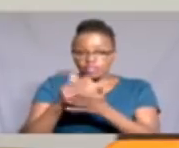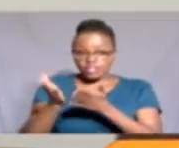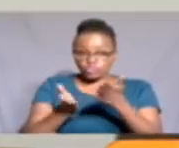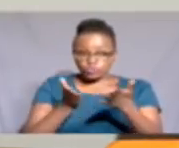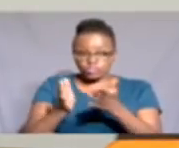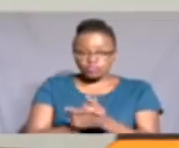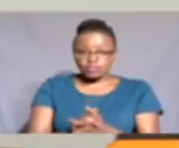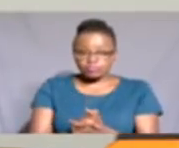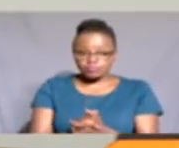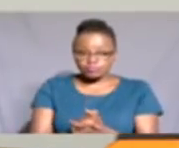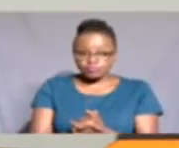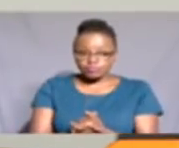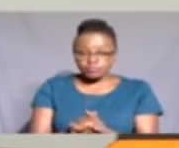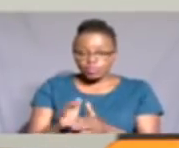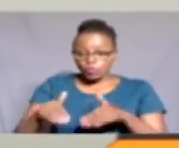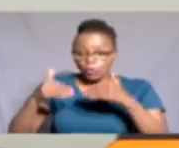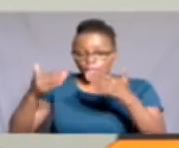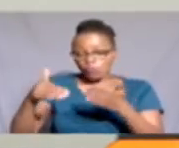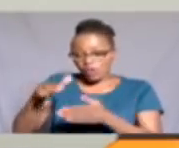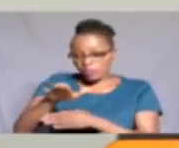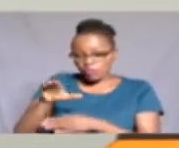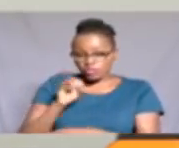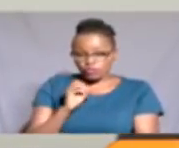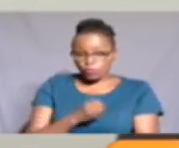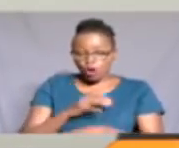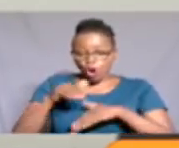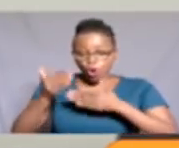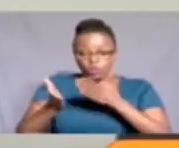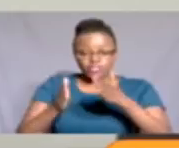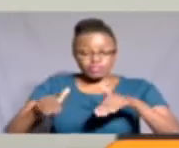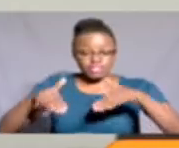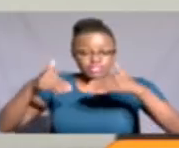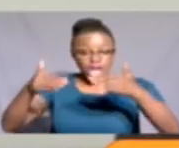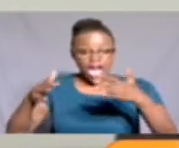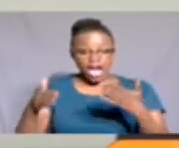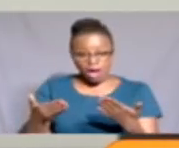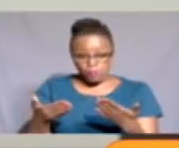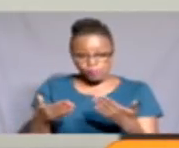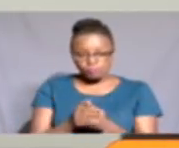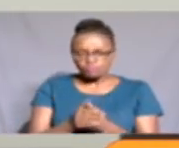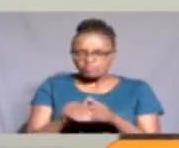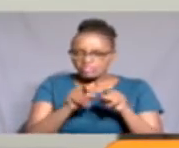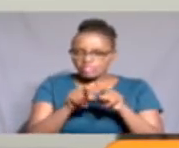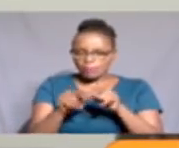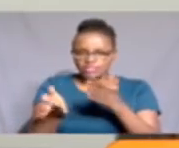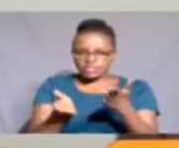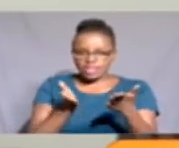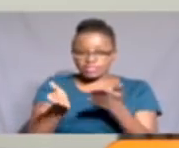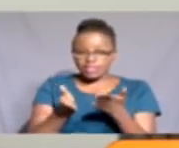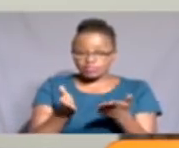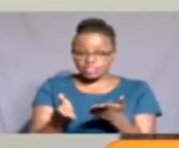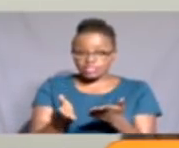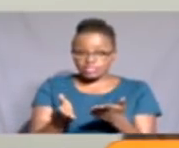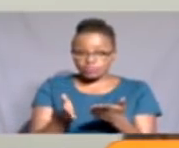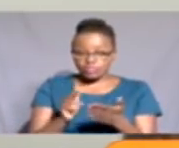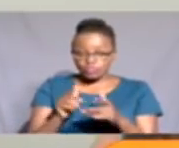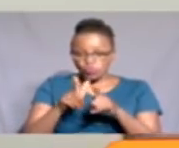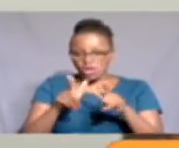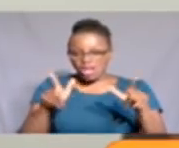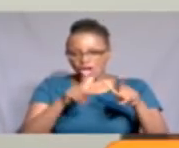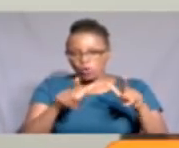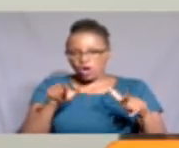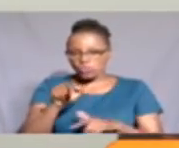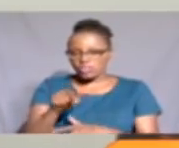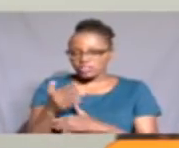services. We provide our platform or our services, our platform as a service. So we allow that